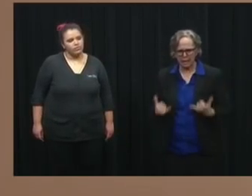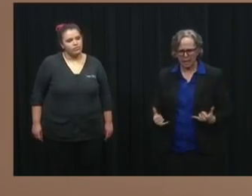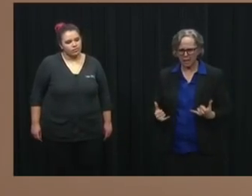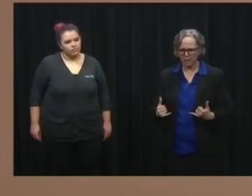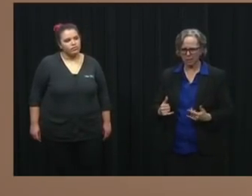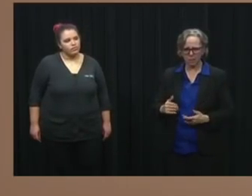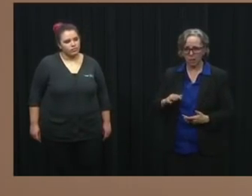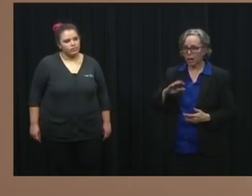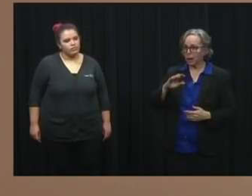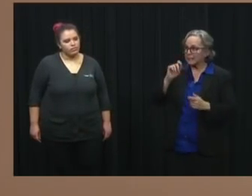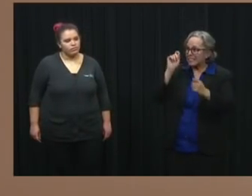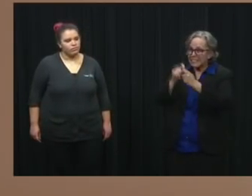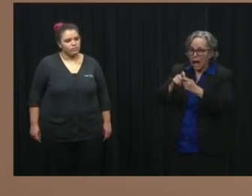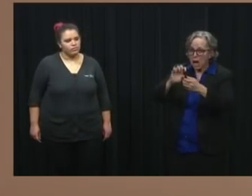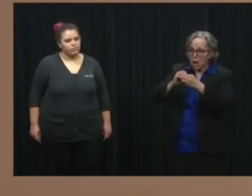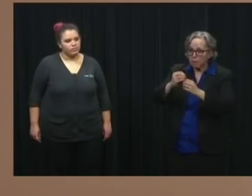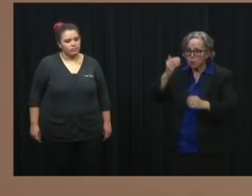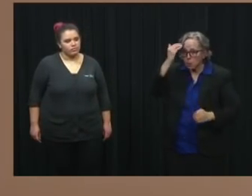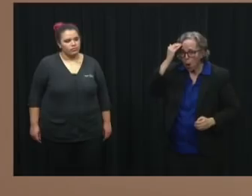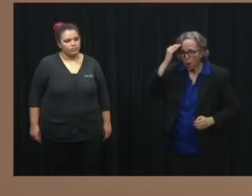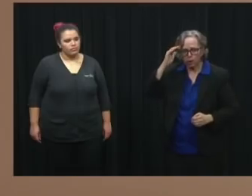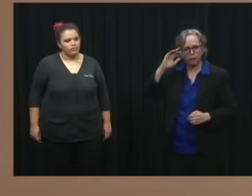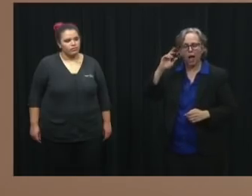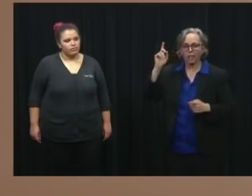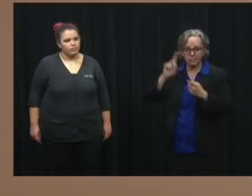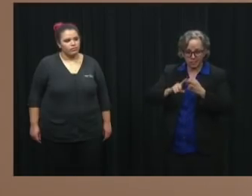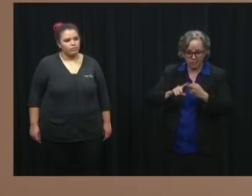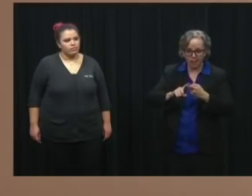look back. Thank you. Okay, thanks. Yeah.